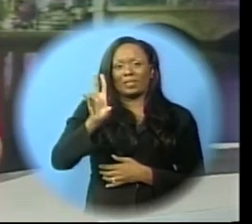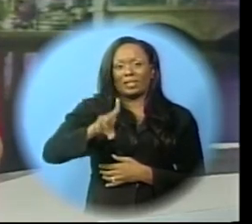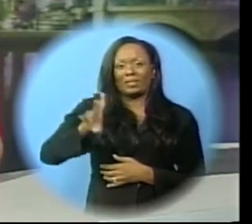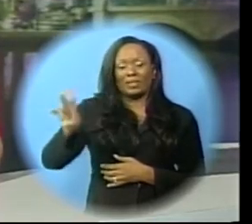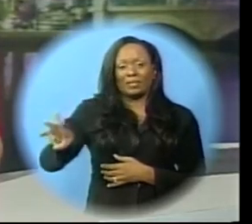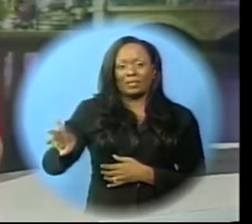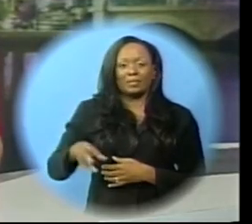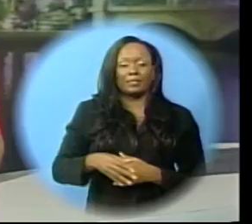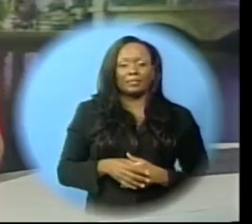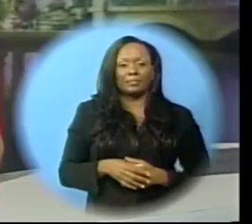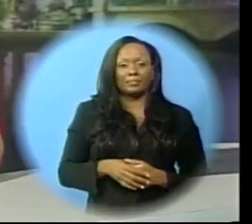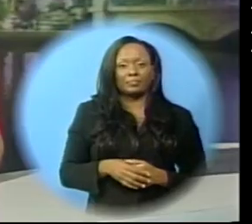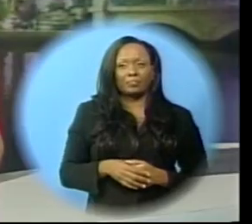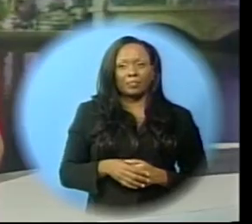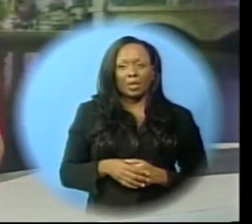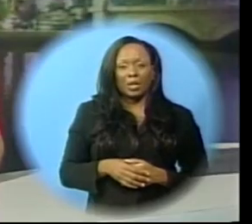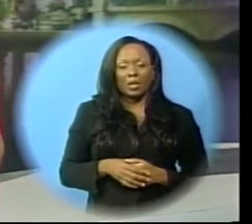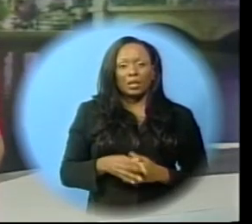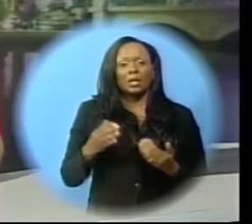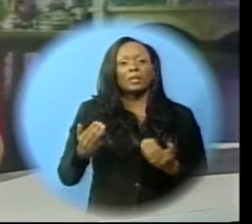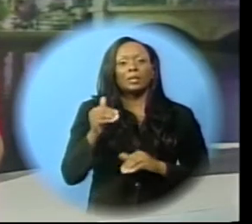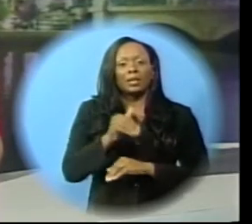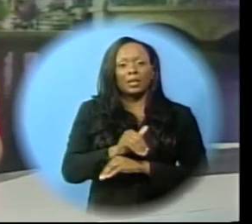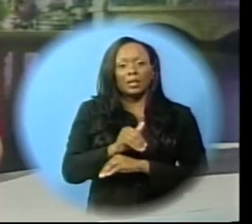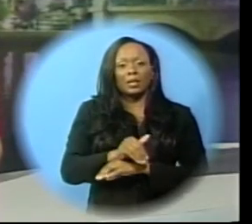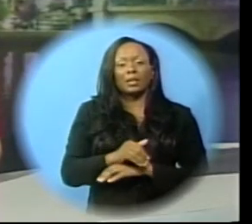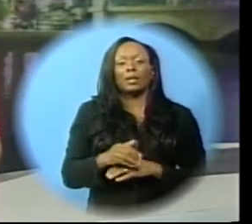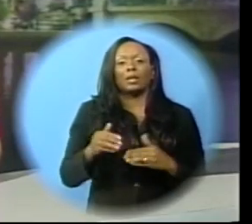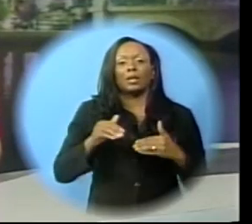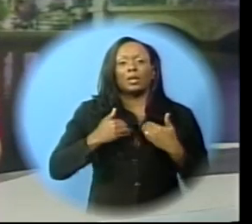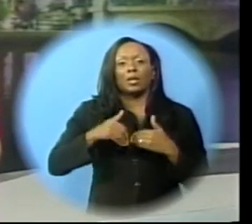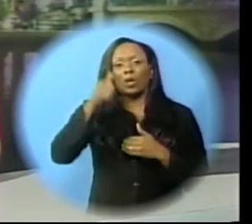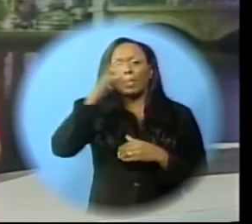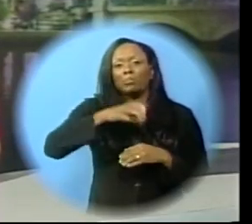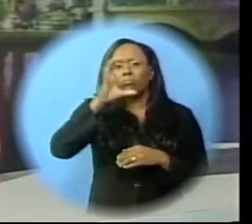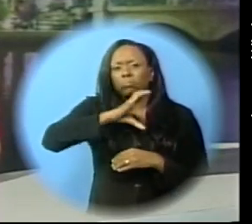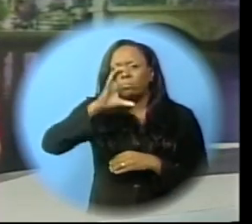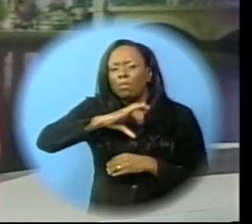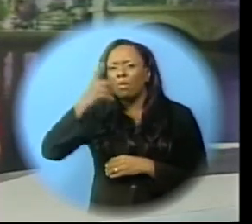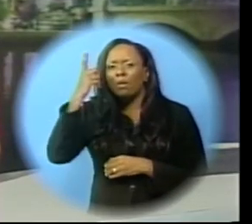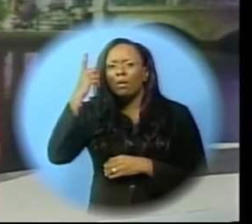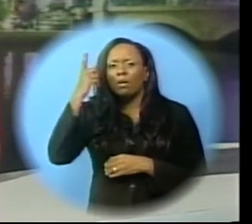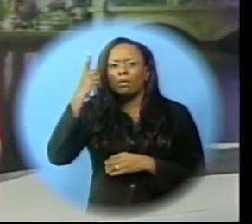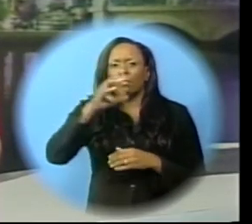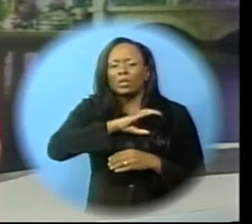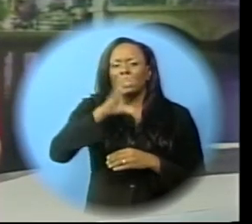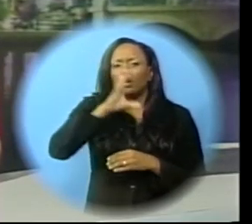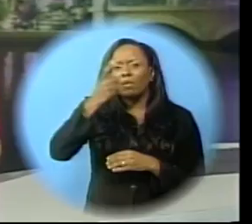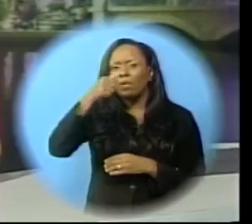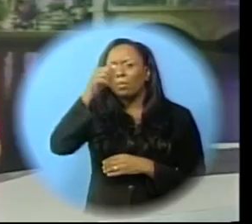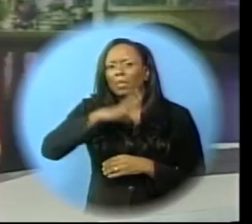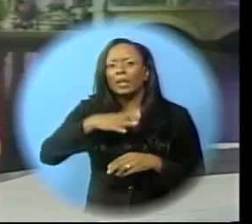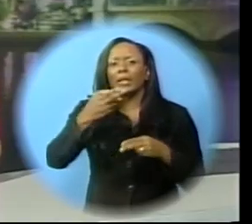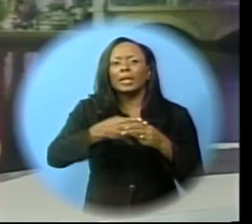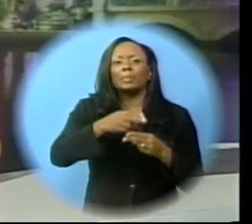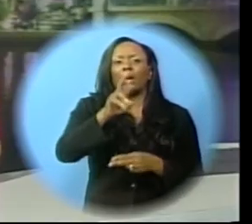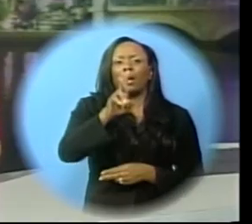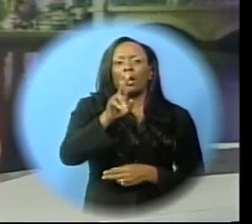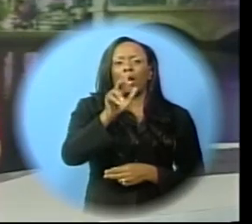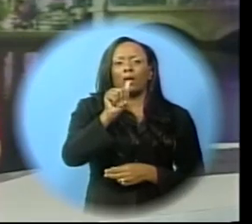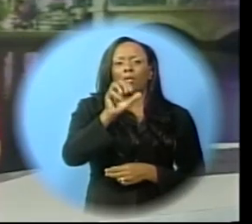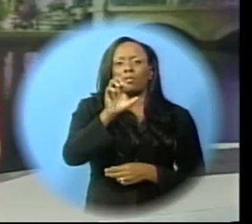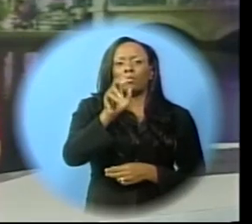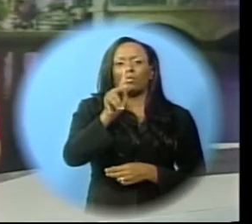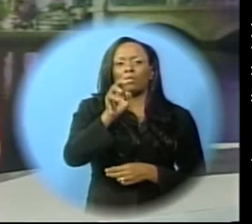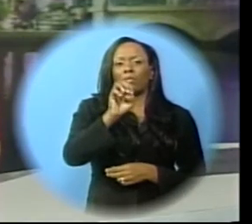1-800-8477. Well, a young man is tonight wanted by police in connection with a serious criminal matter. He is Rakim Shakil